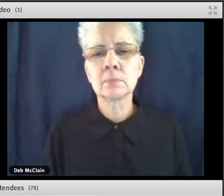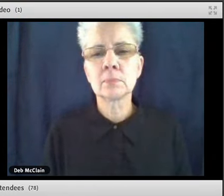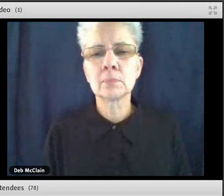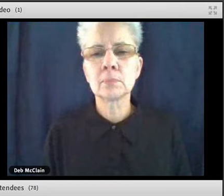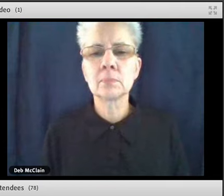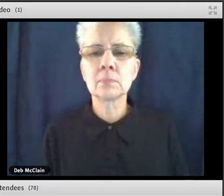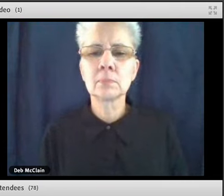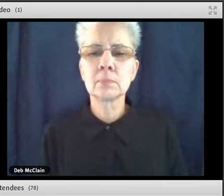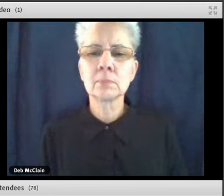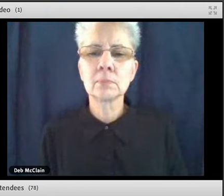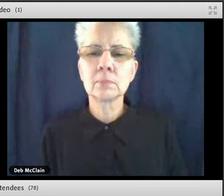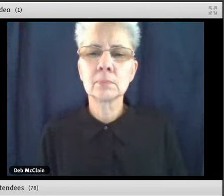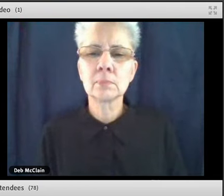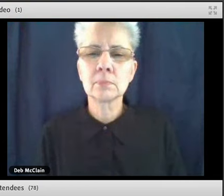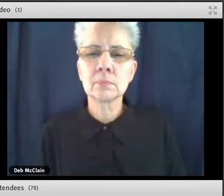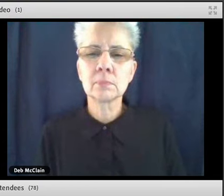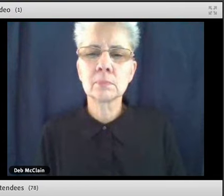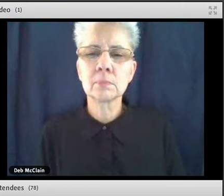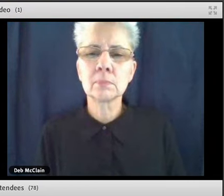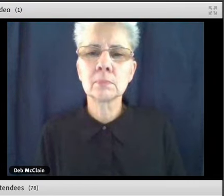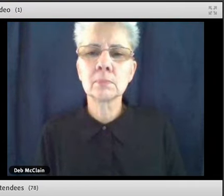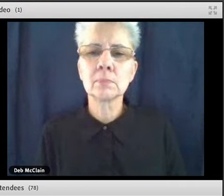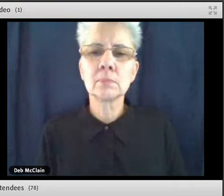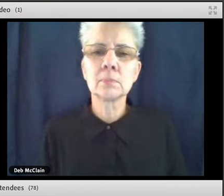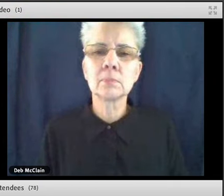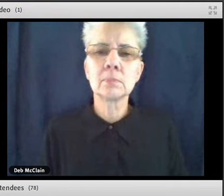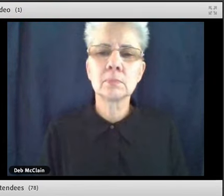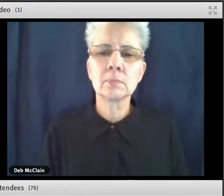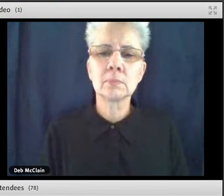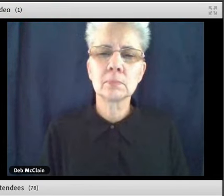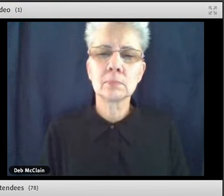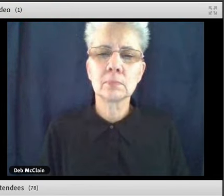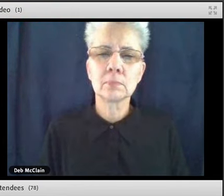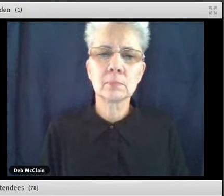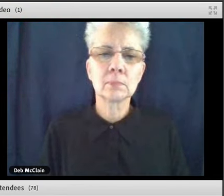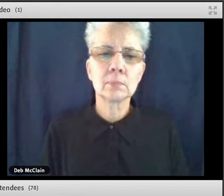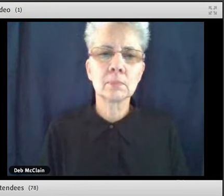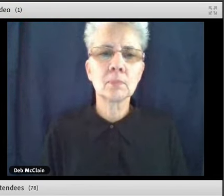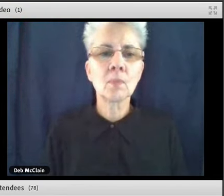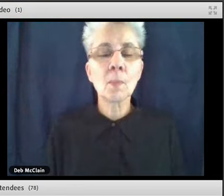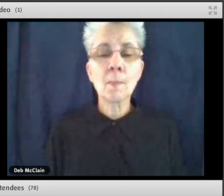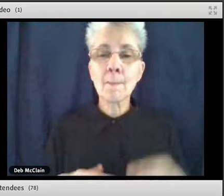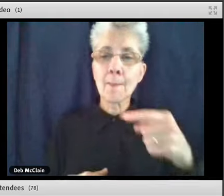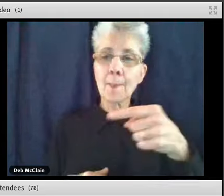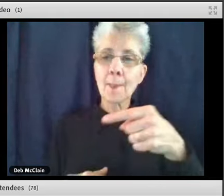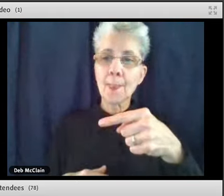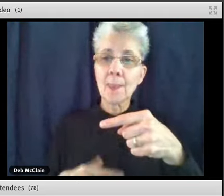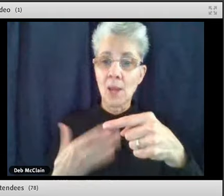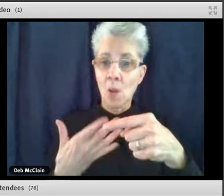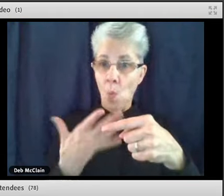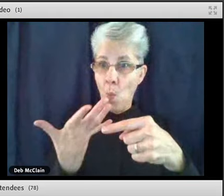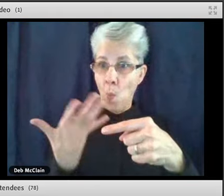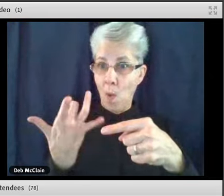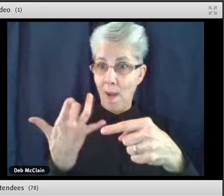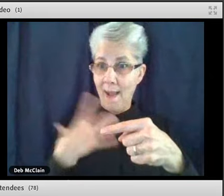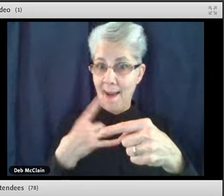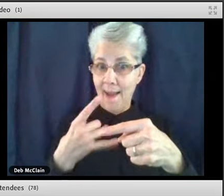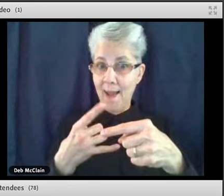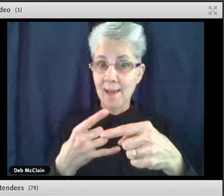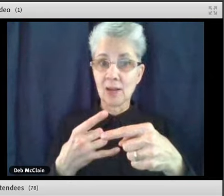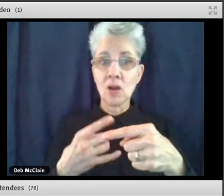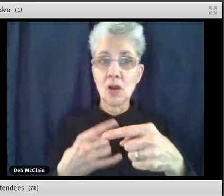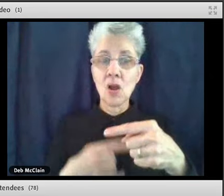you more of a background on it. Um, so it tells you who's been hospitalized and